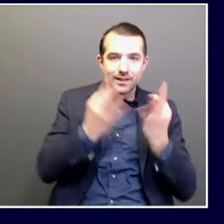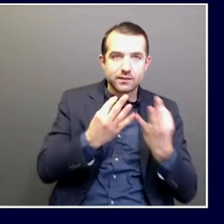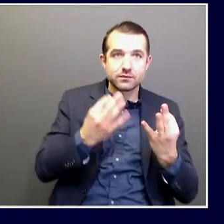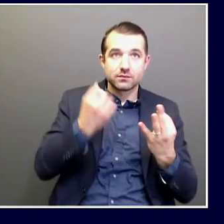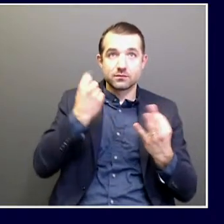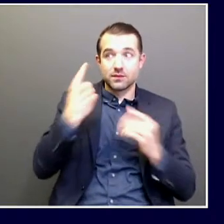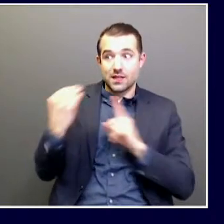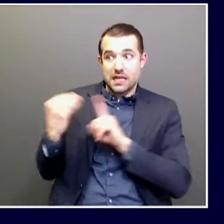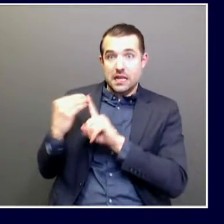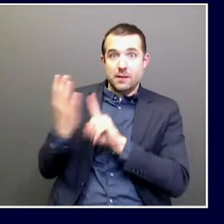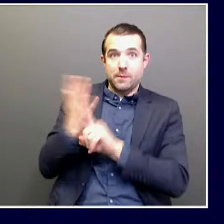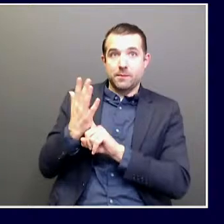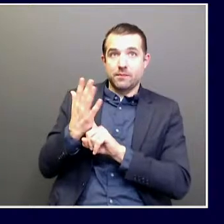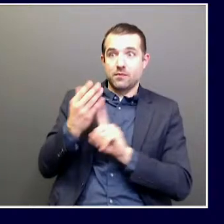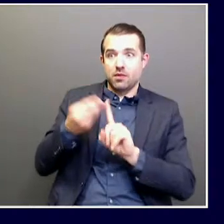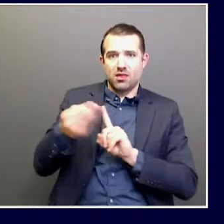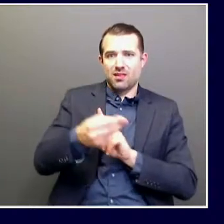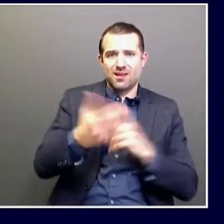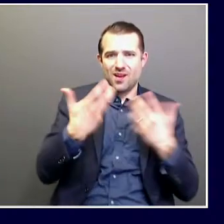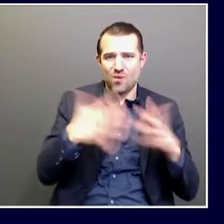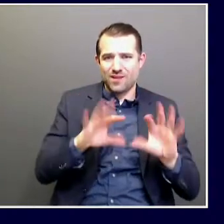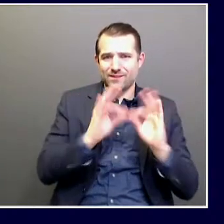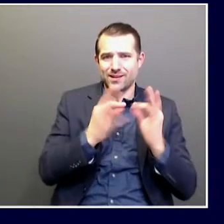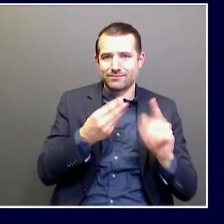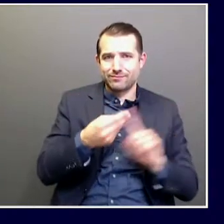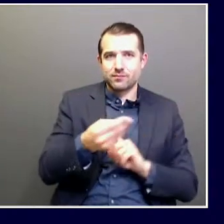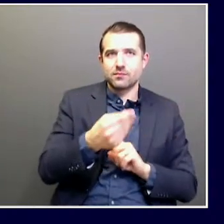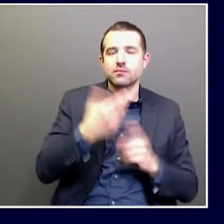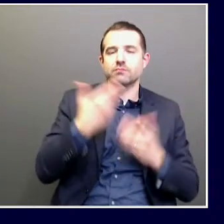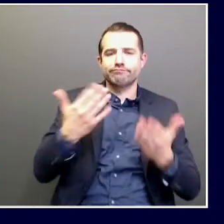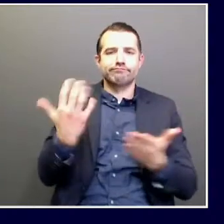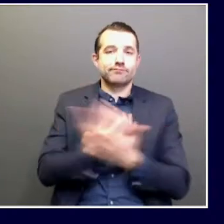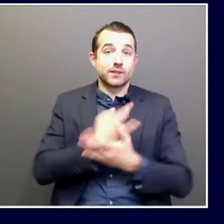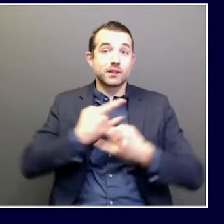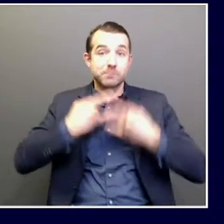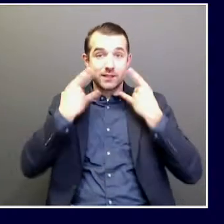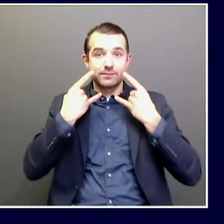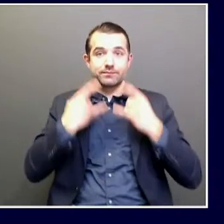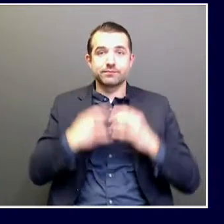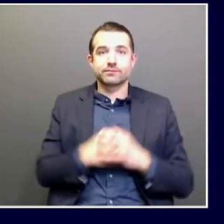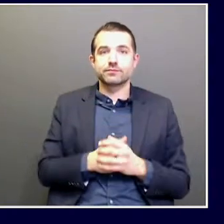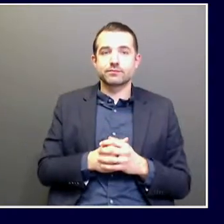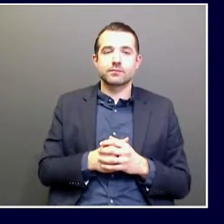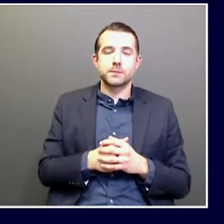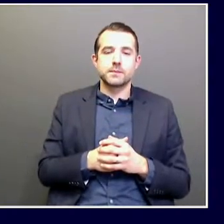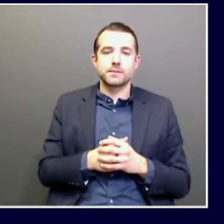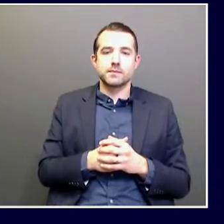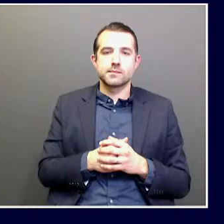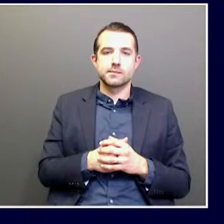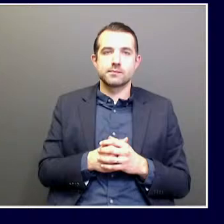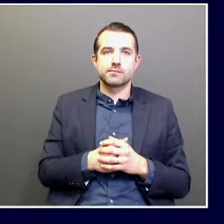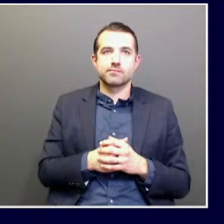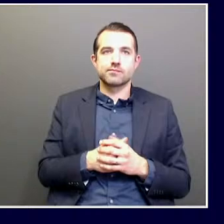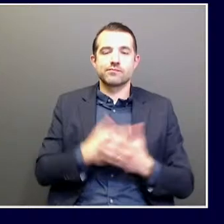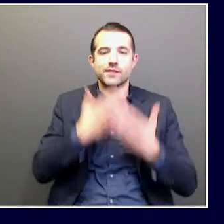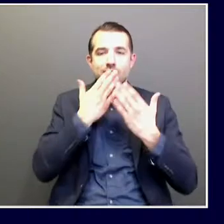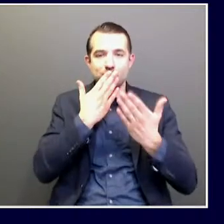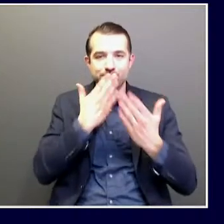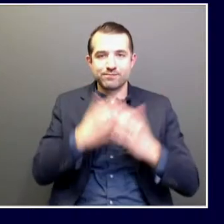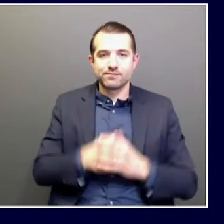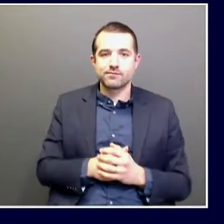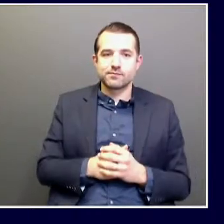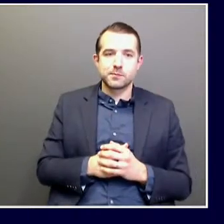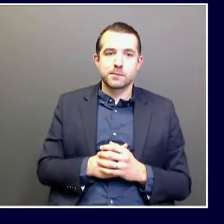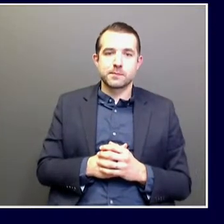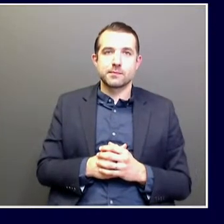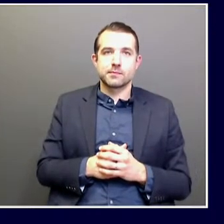and you develop COVID, you then go on to infect the house. Great, thank you. Thank you. Let me go to Carol